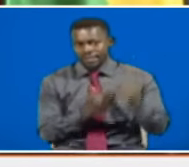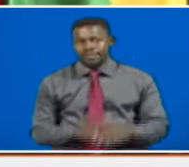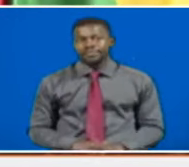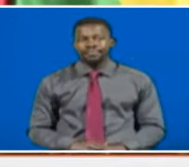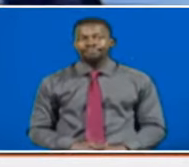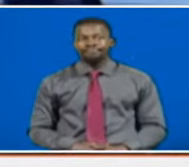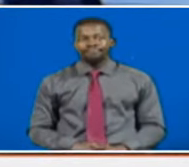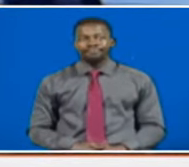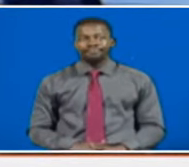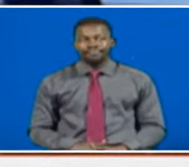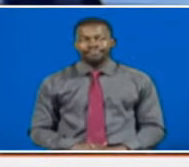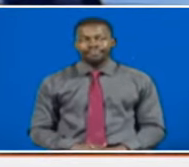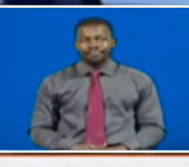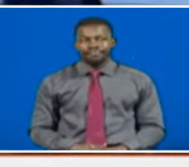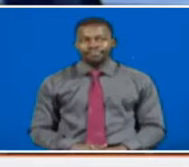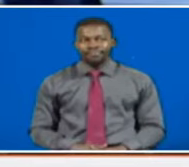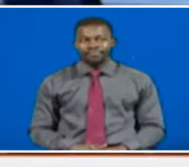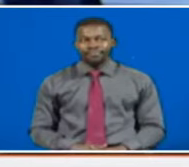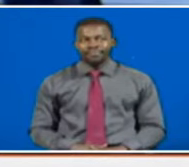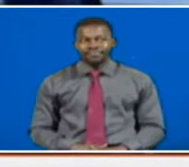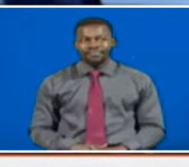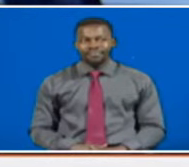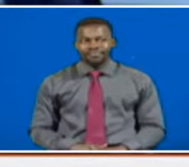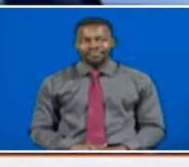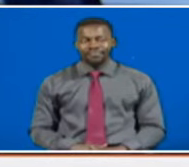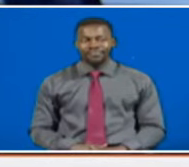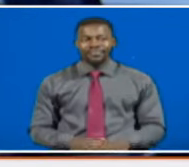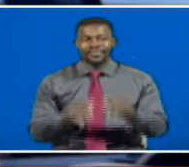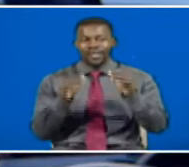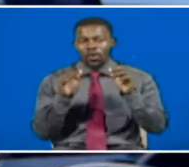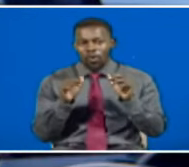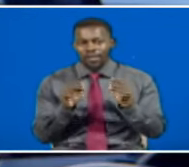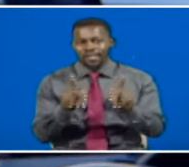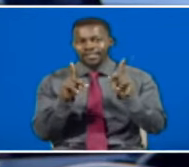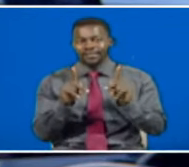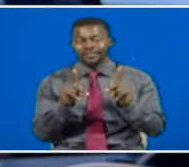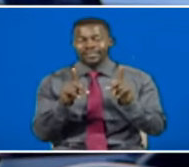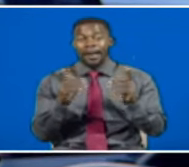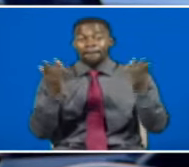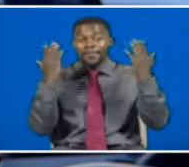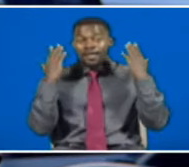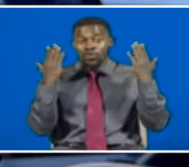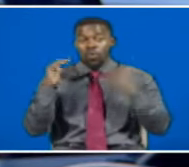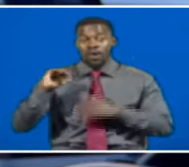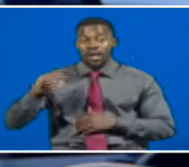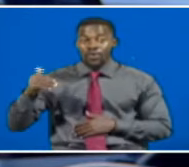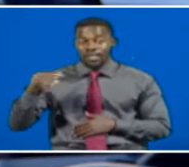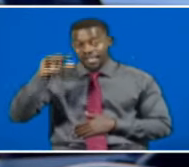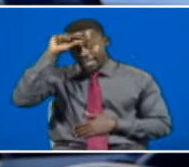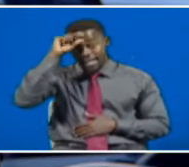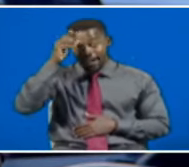Nairobi. Ghana backs Raila Odinga. Meanwhile, besieged Meru County Governor Kawira Mwangaza has formally joined the